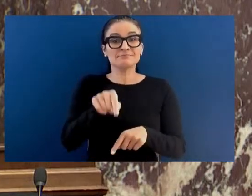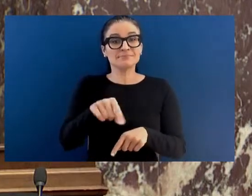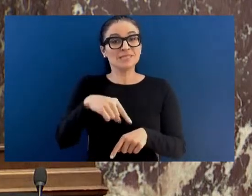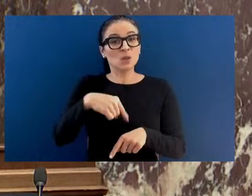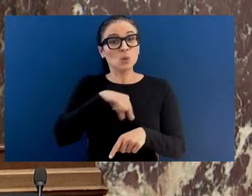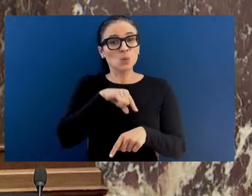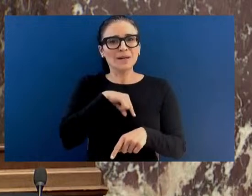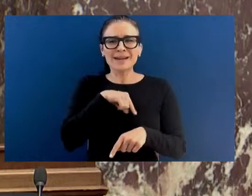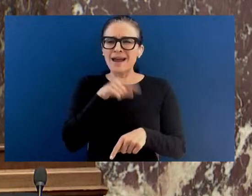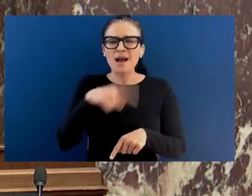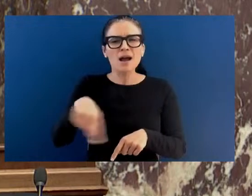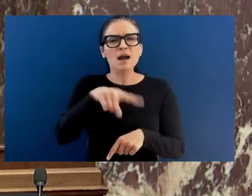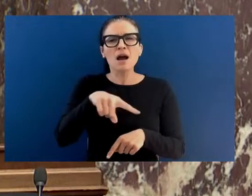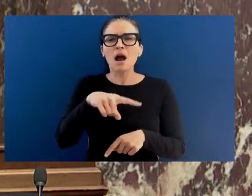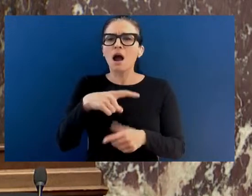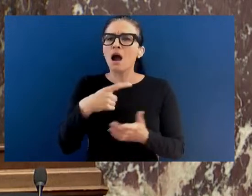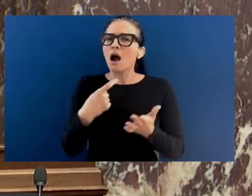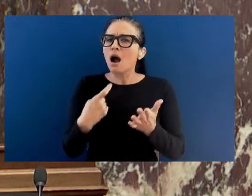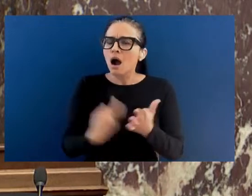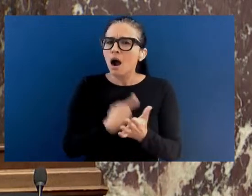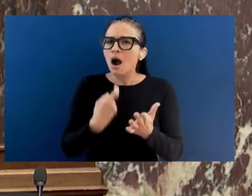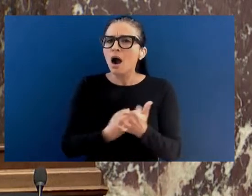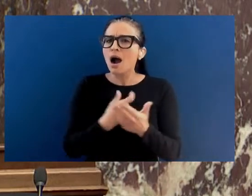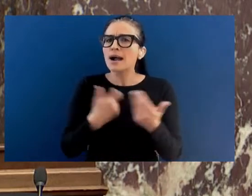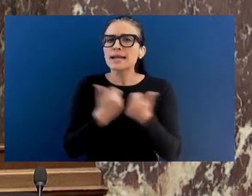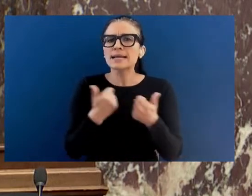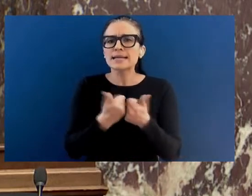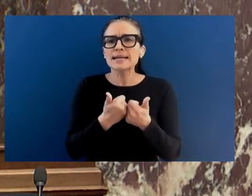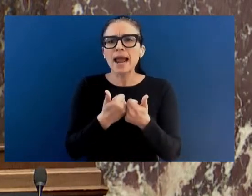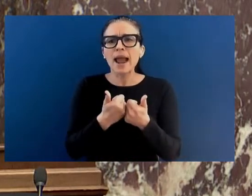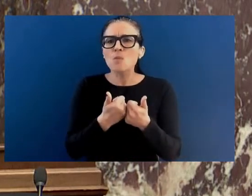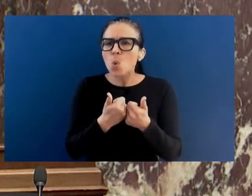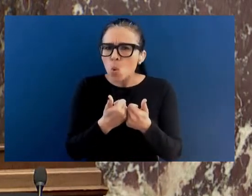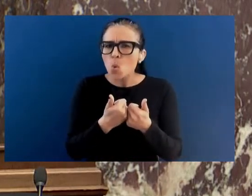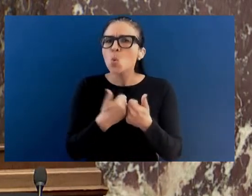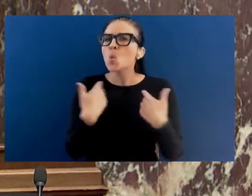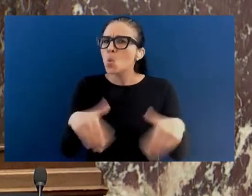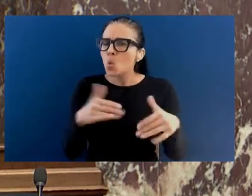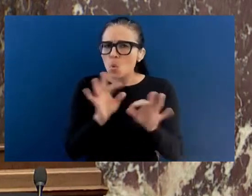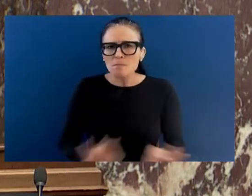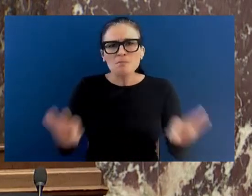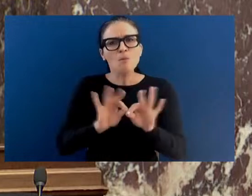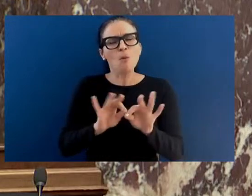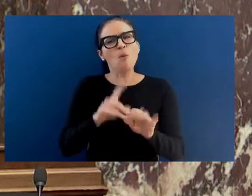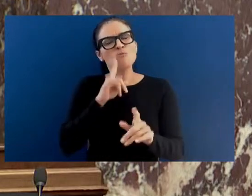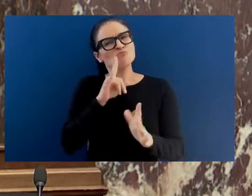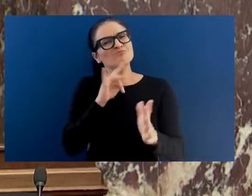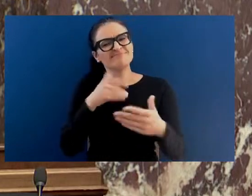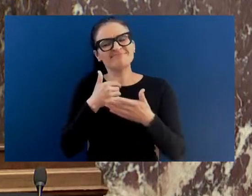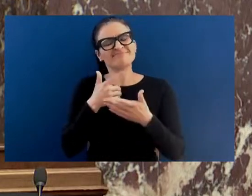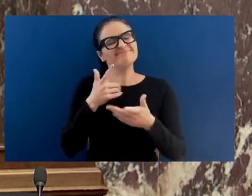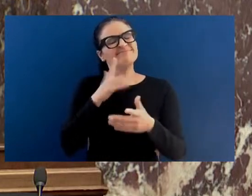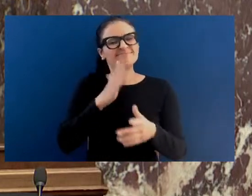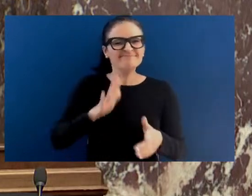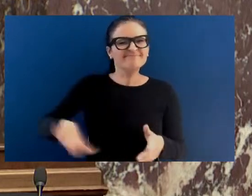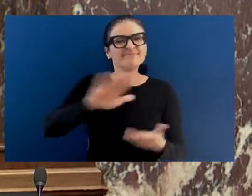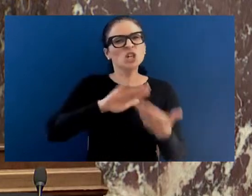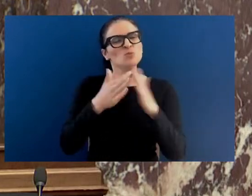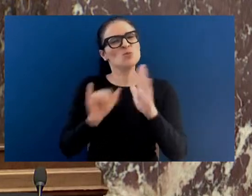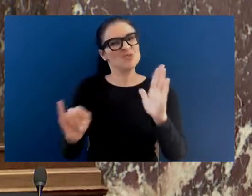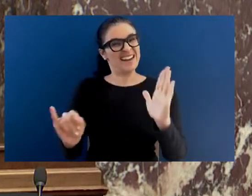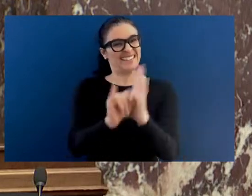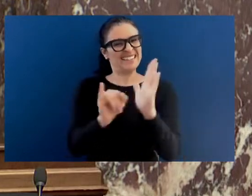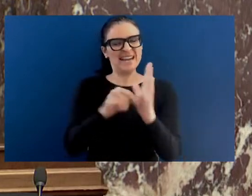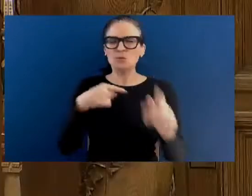city's identity, and we are beyond thrilled to call it home to a team of this caliber.